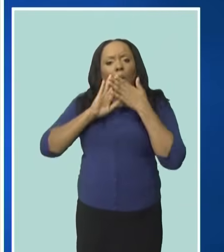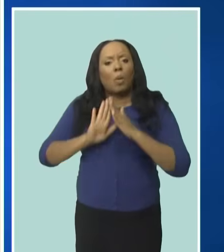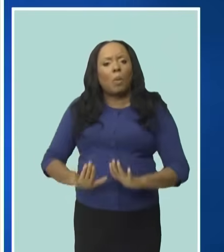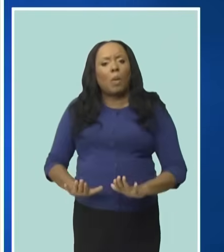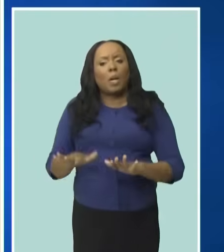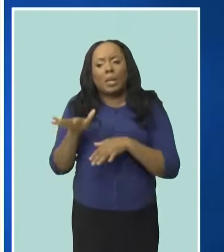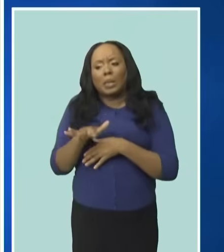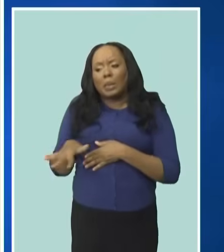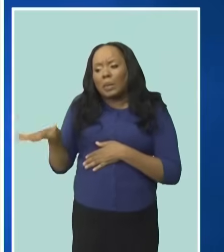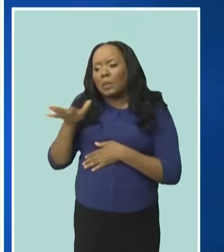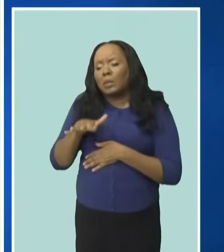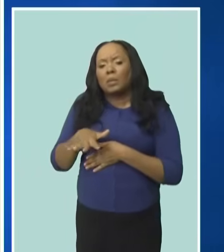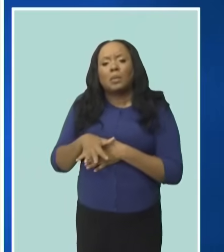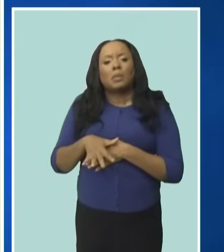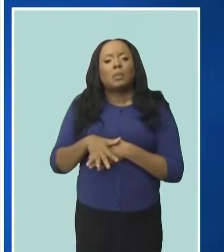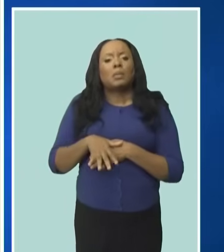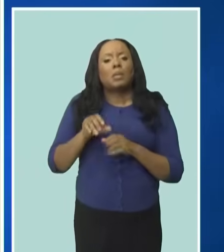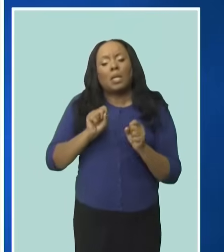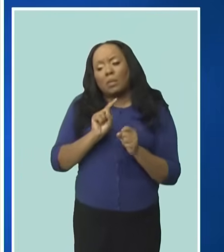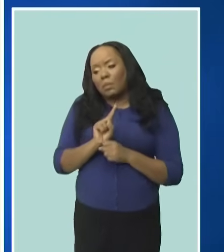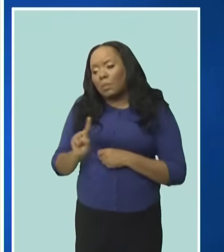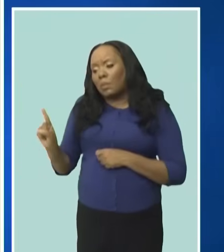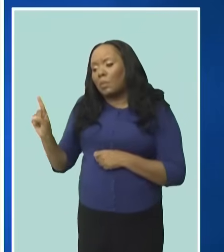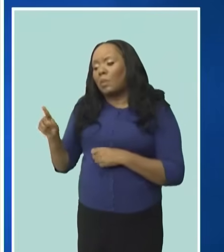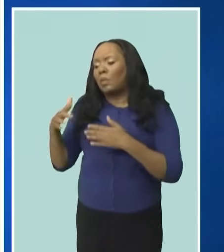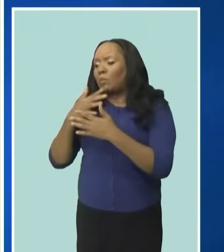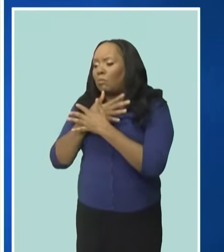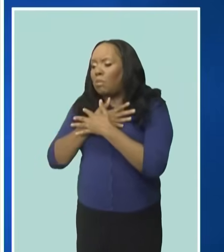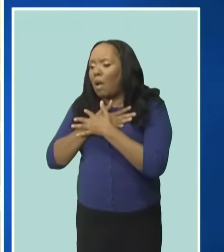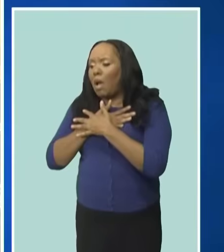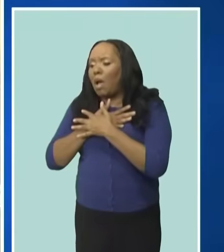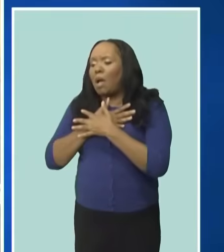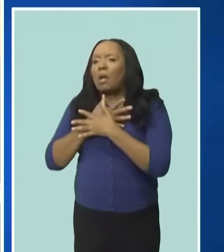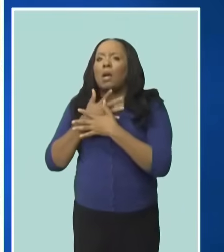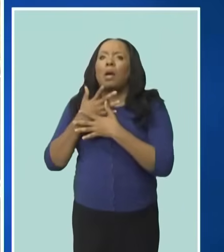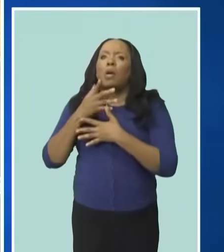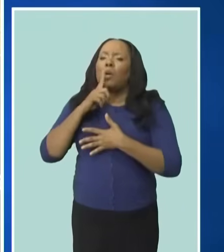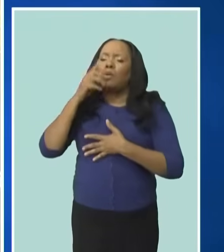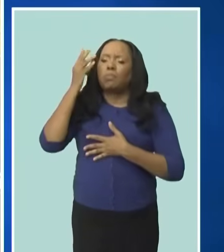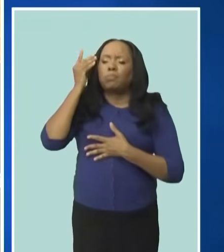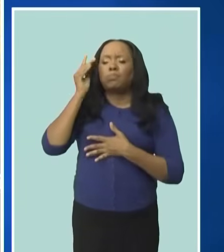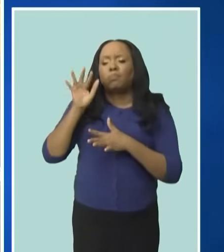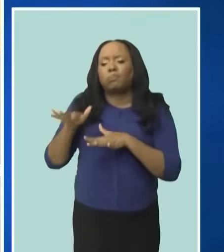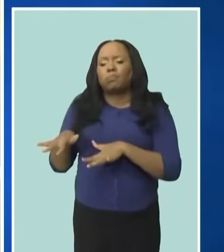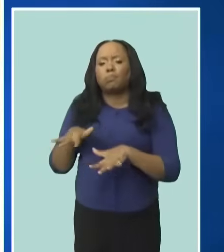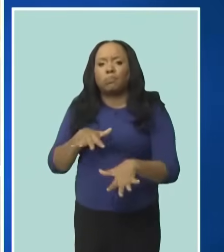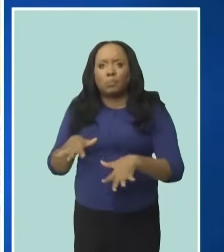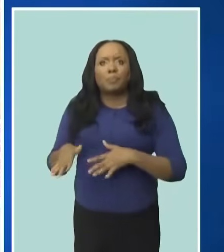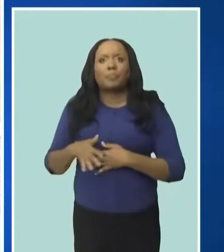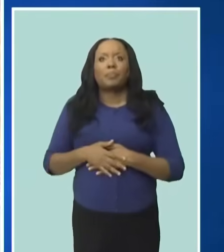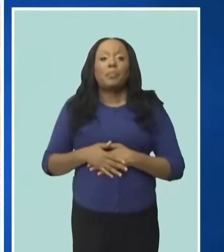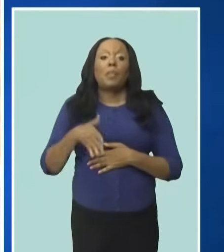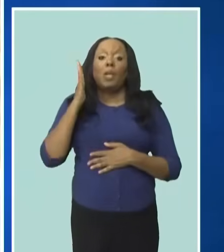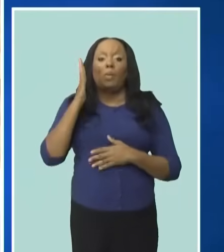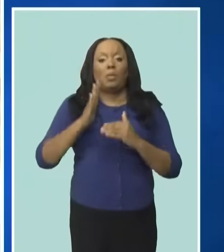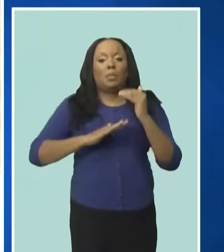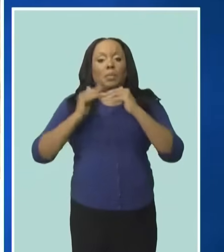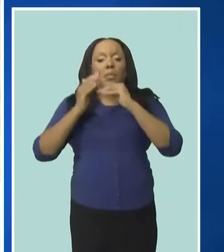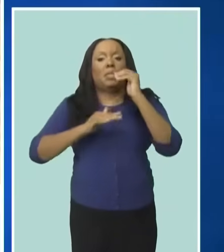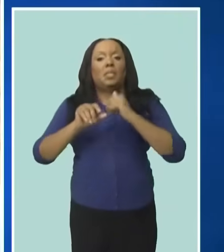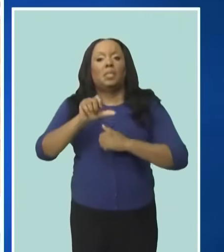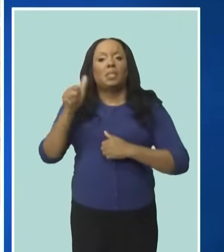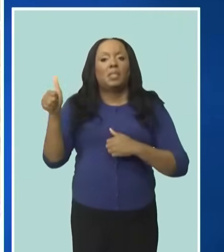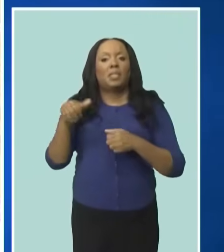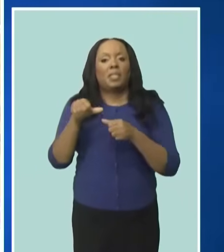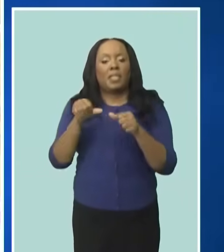where officers can find rest, reflection, and renewal. He also hinted at a station to be built in St. Philip and an area